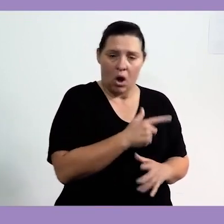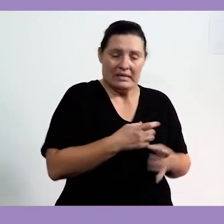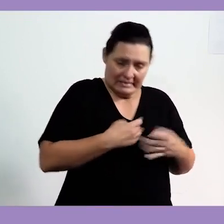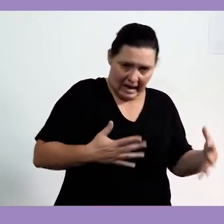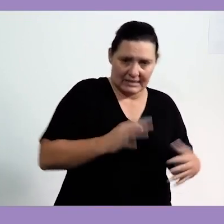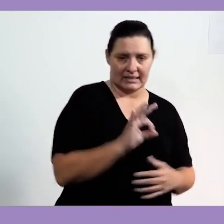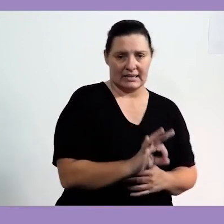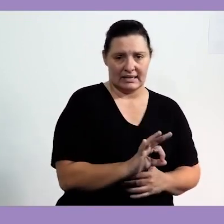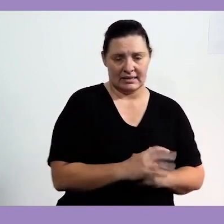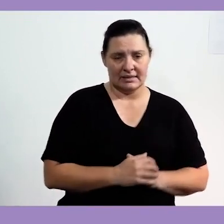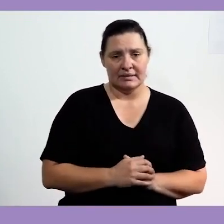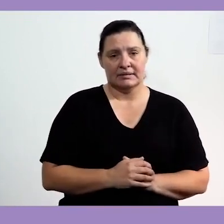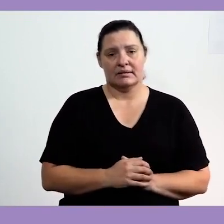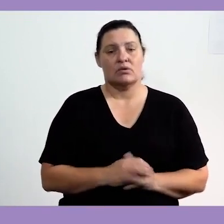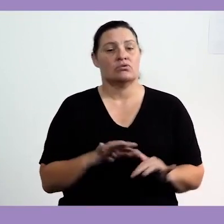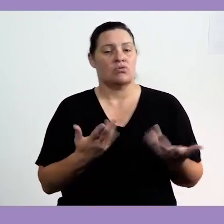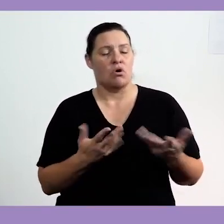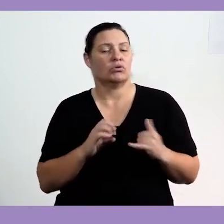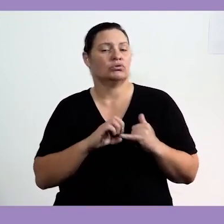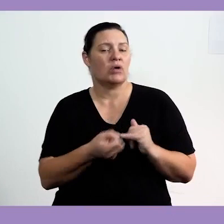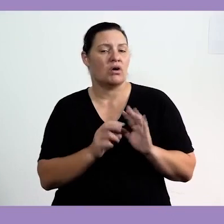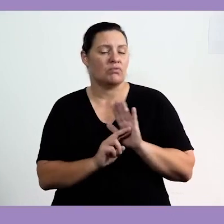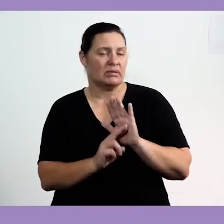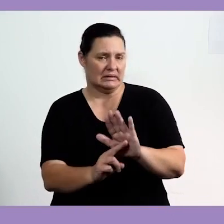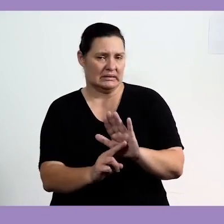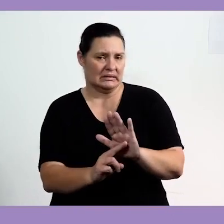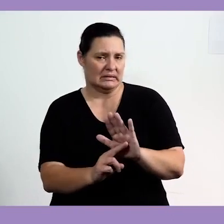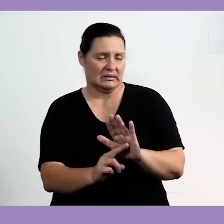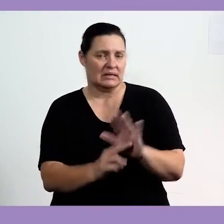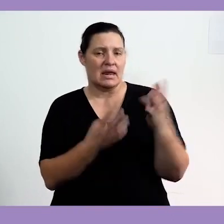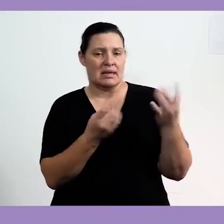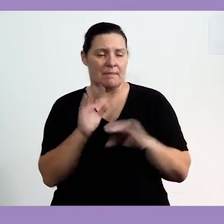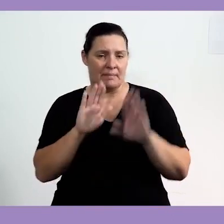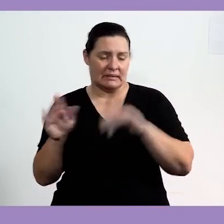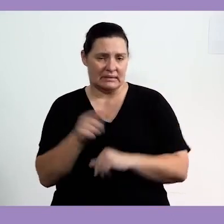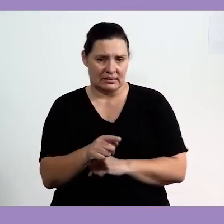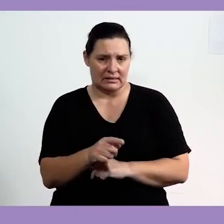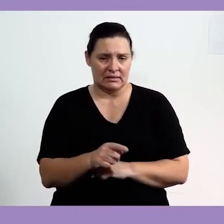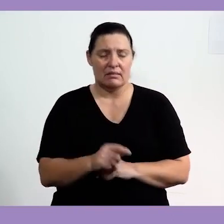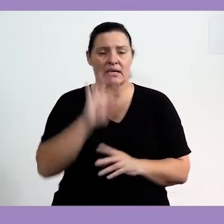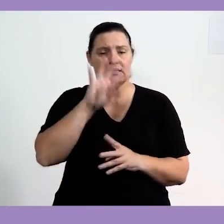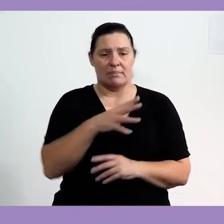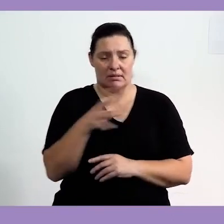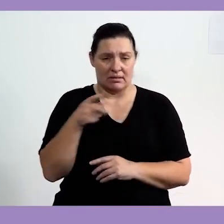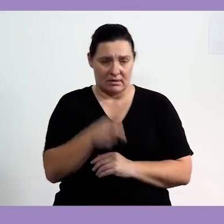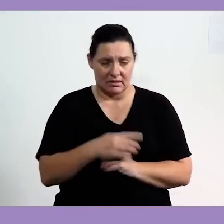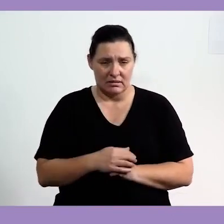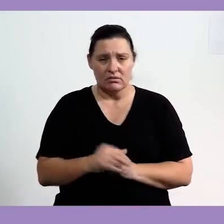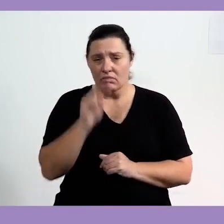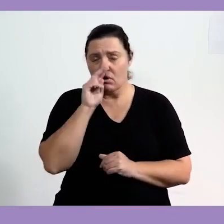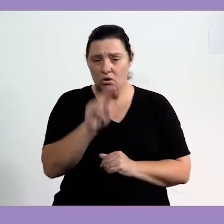at 3. So let's try and represent this numeric pattern in a